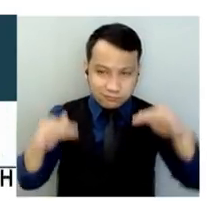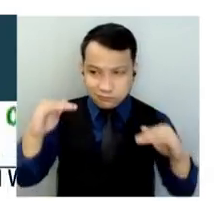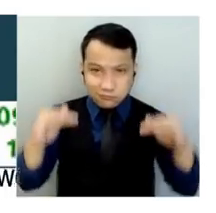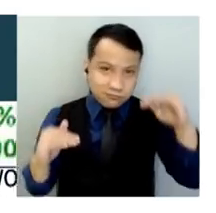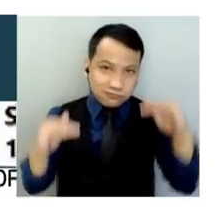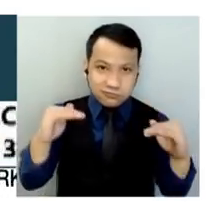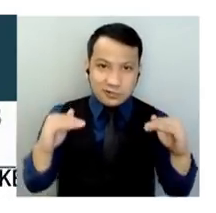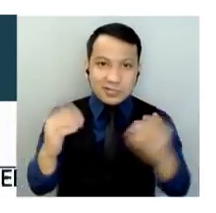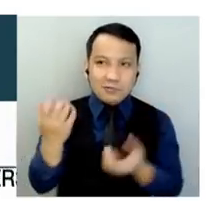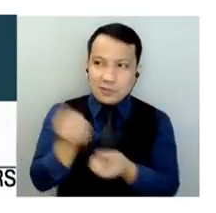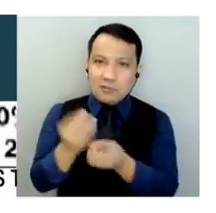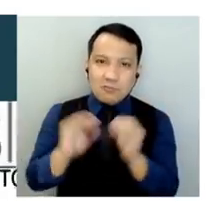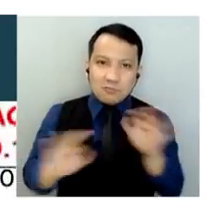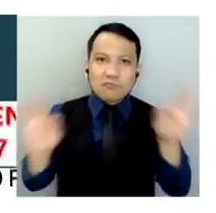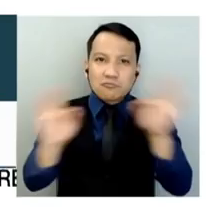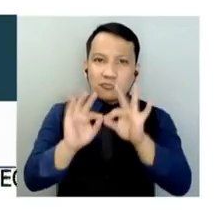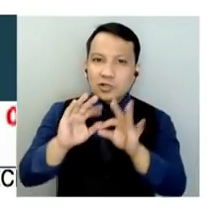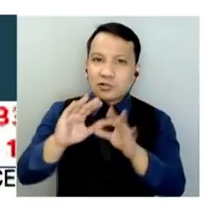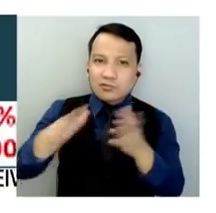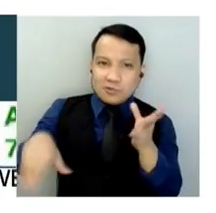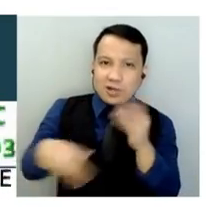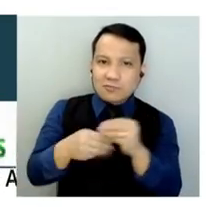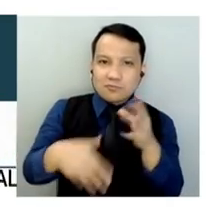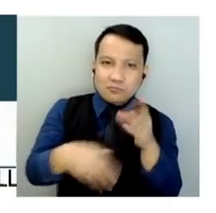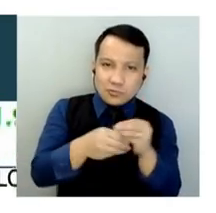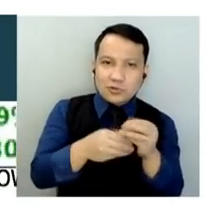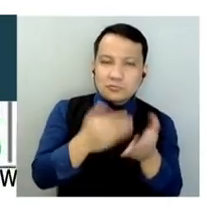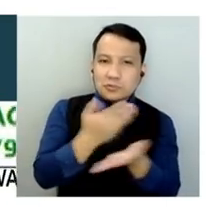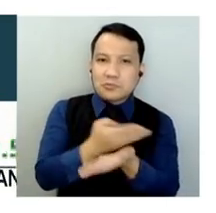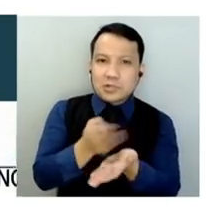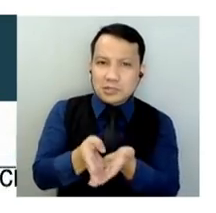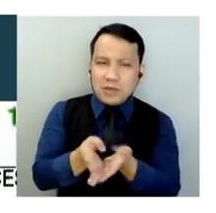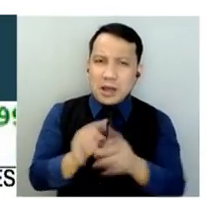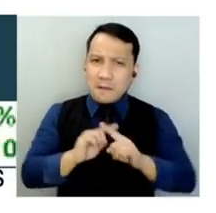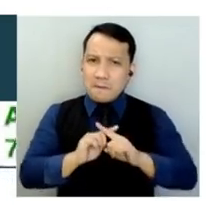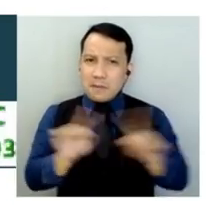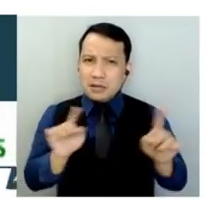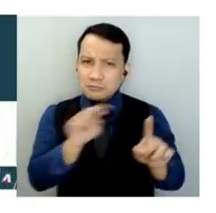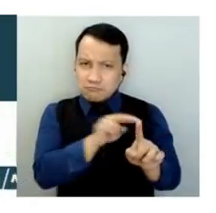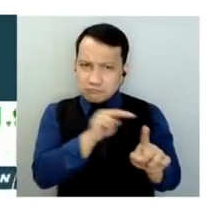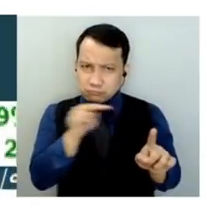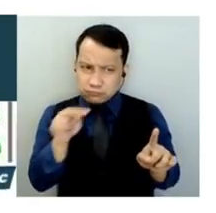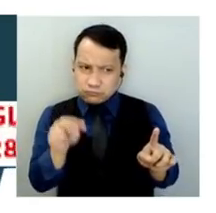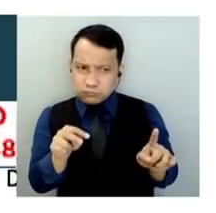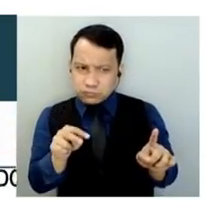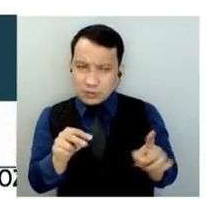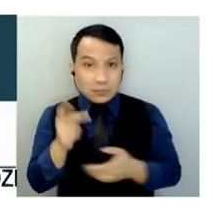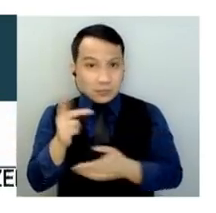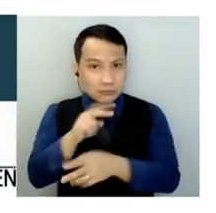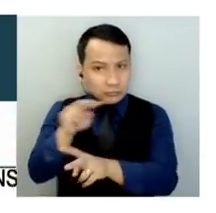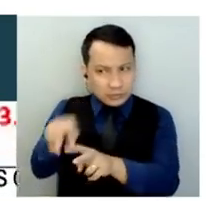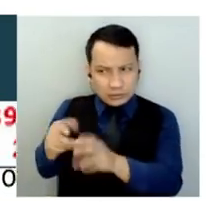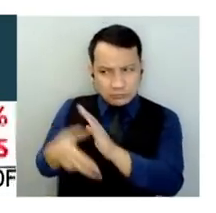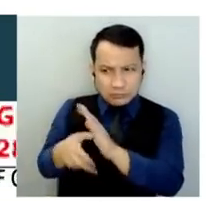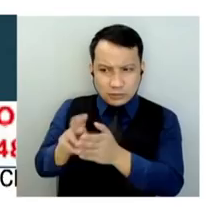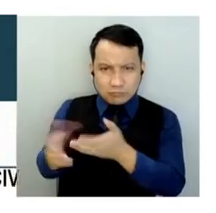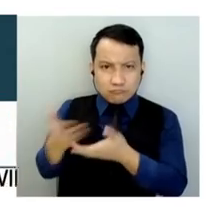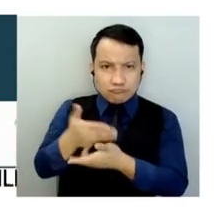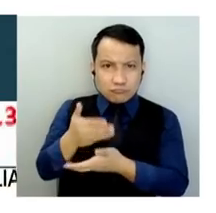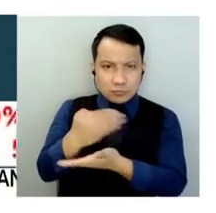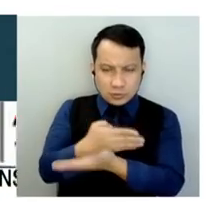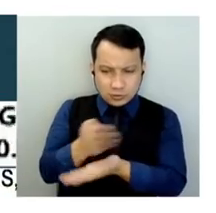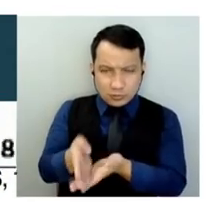of resources there. But here's the thing, a closer look at the budget by the Philippine Collegian revealed that the University of